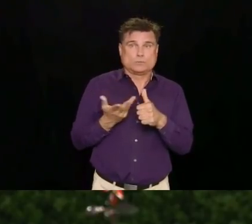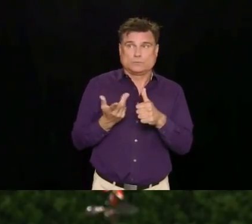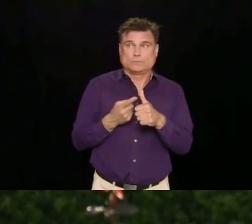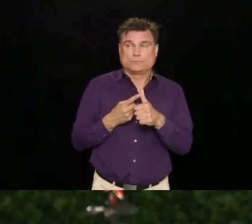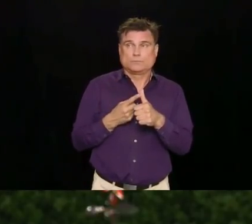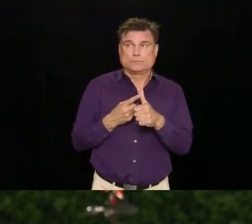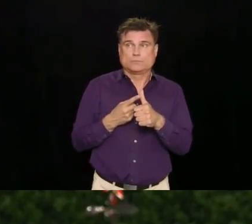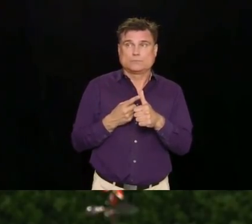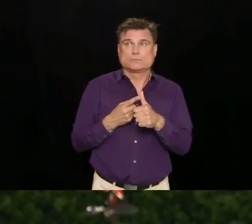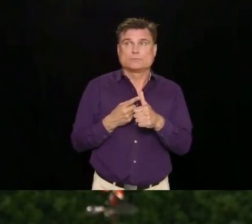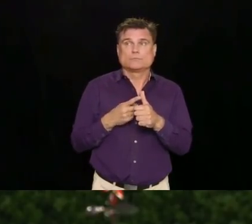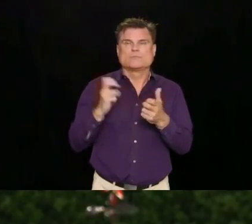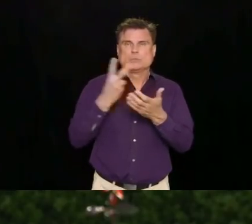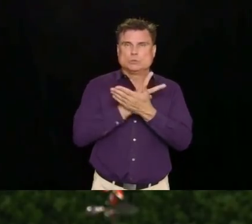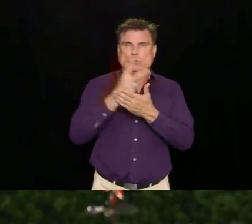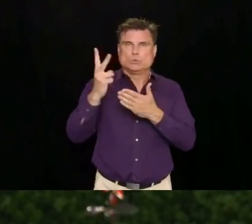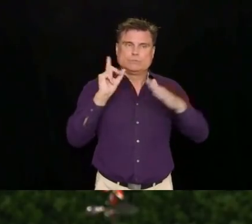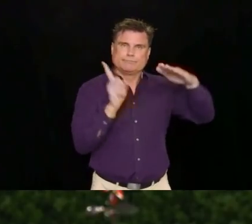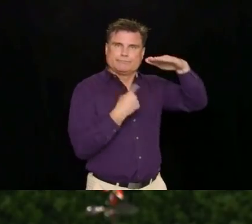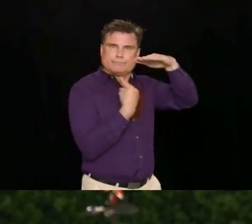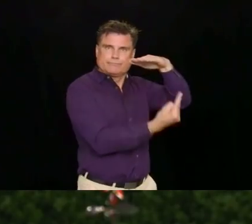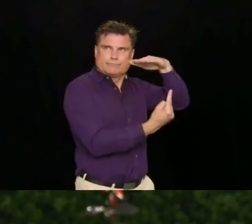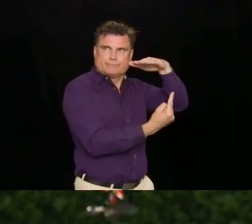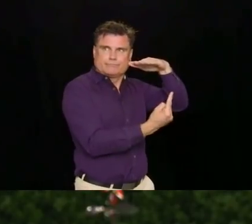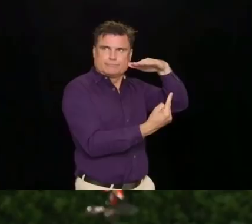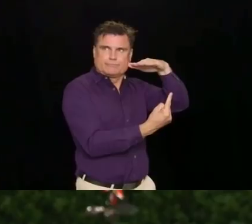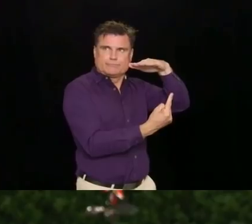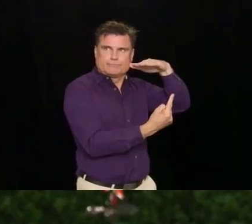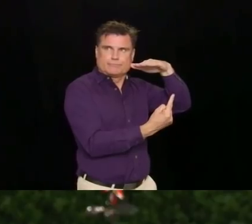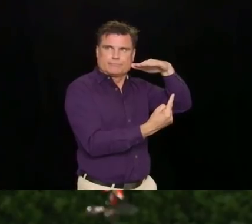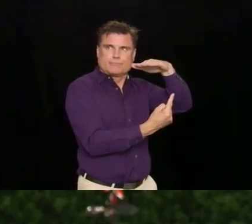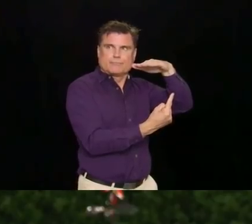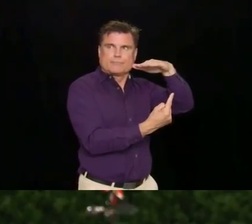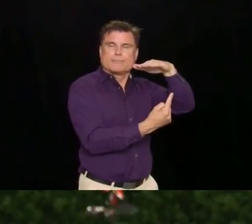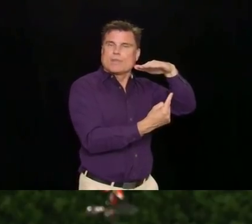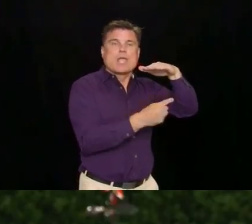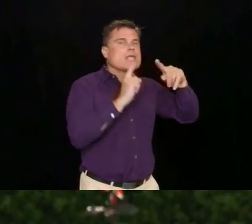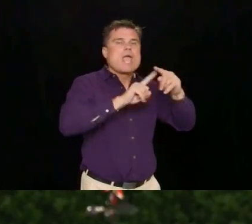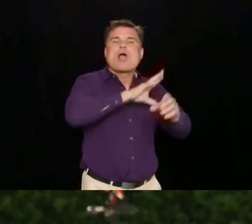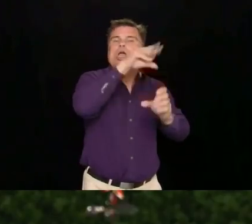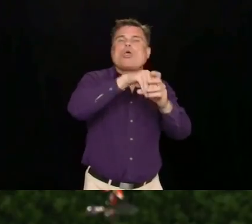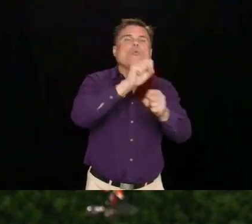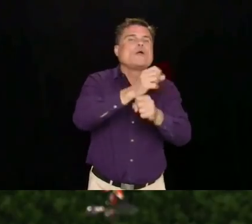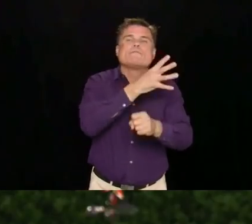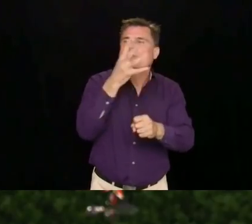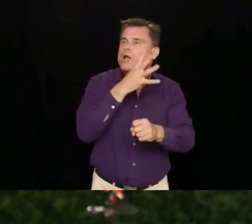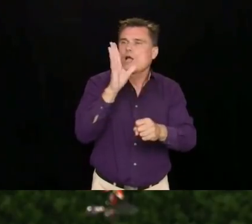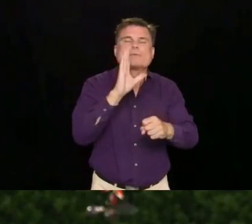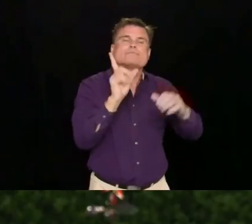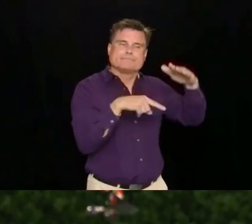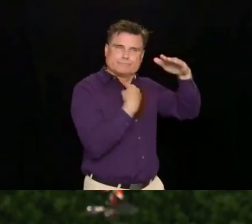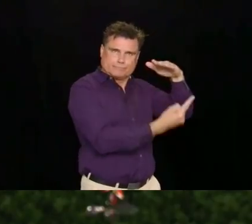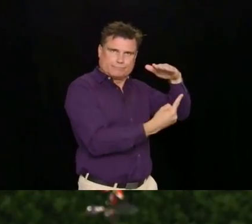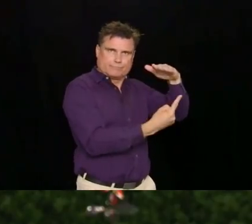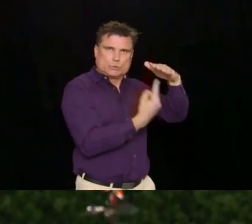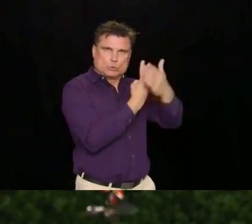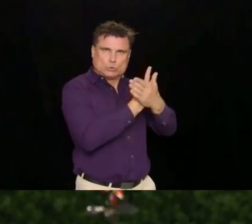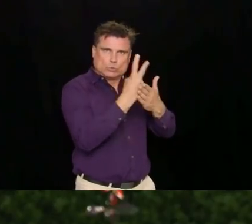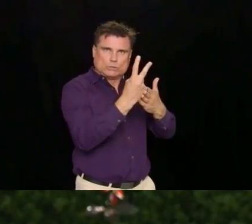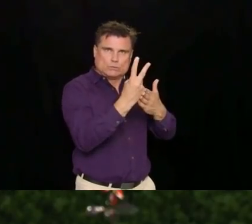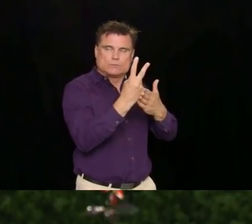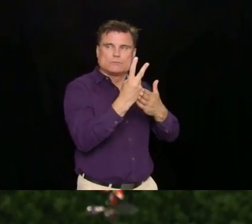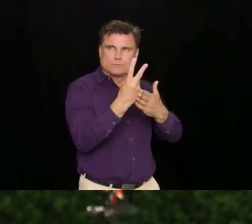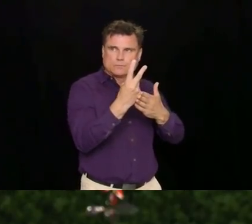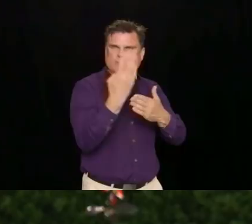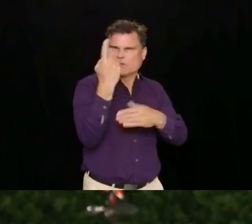not on the site of farms. And the result of that has been since